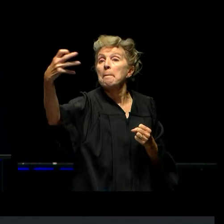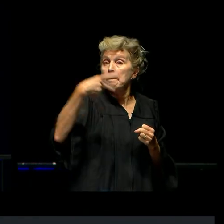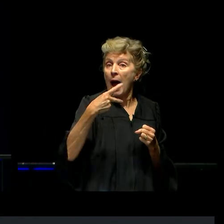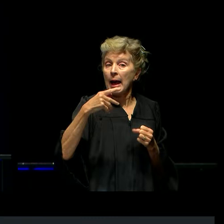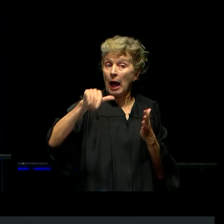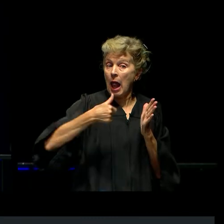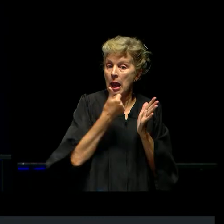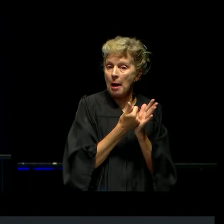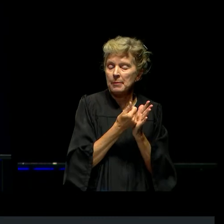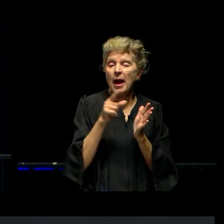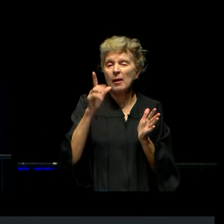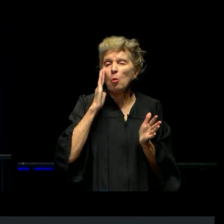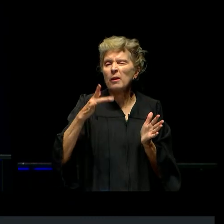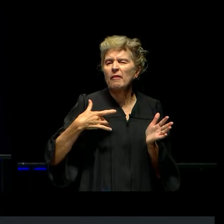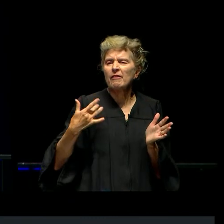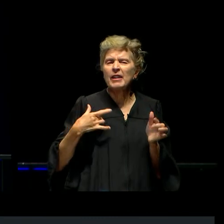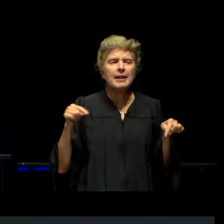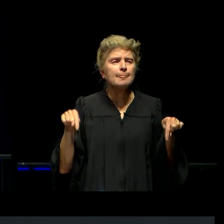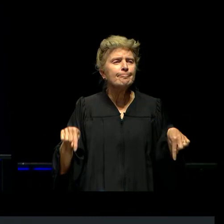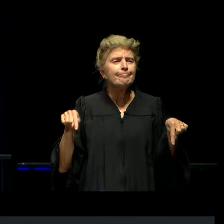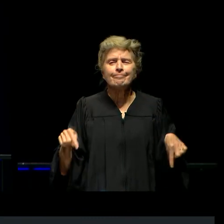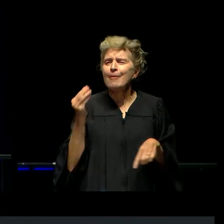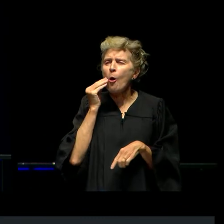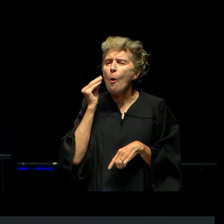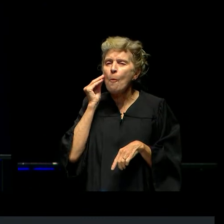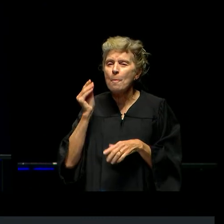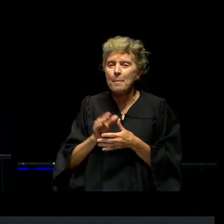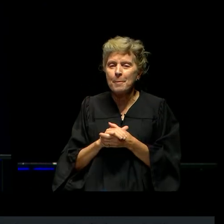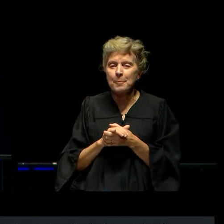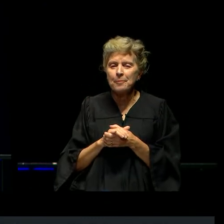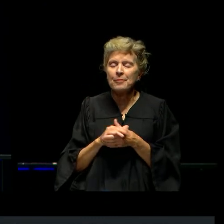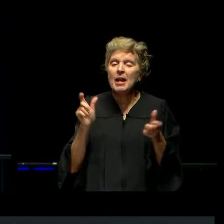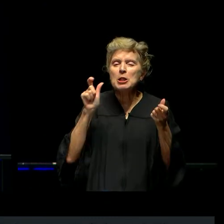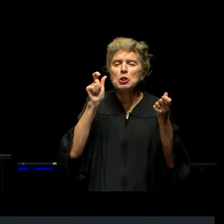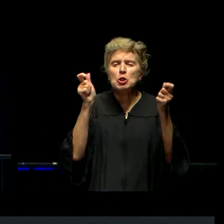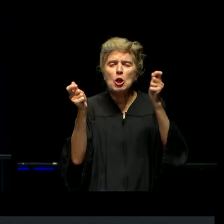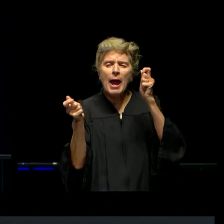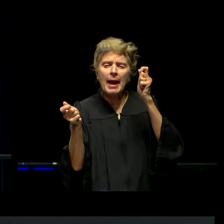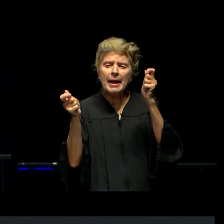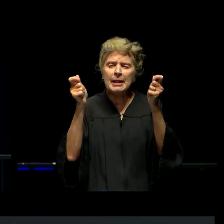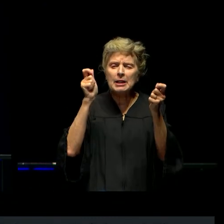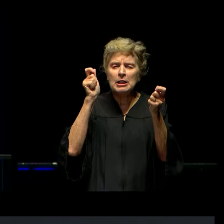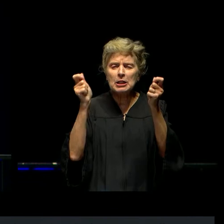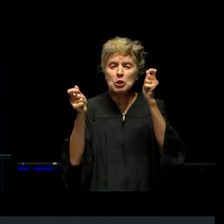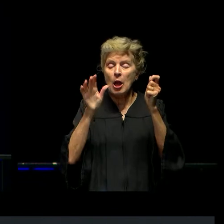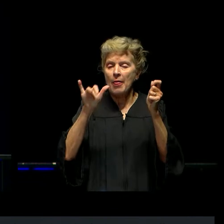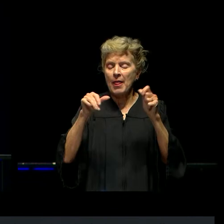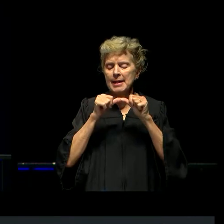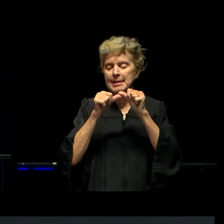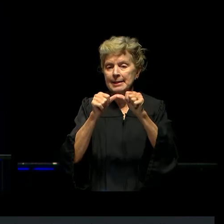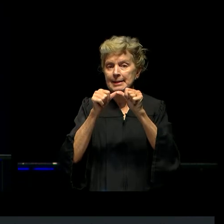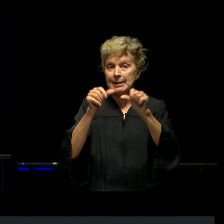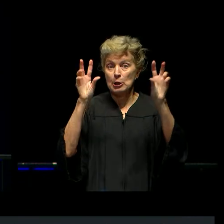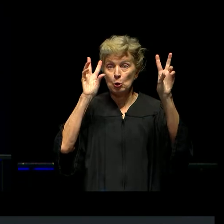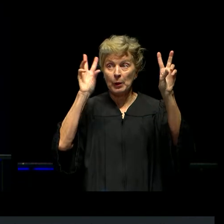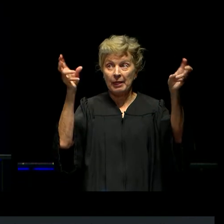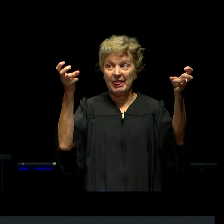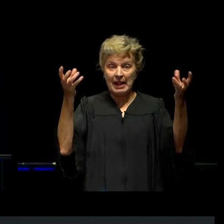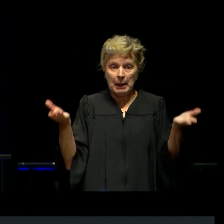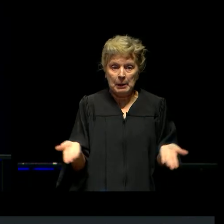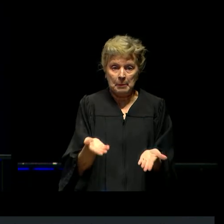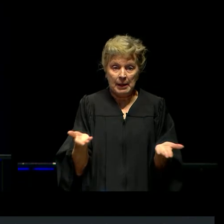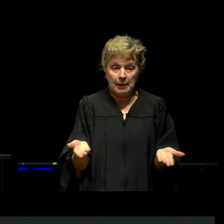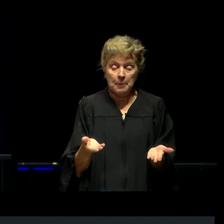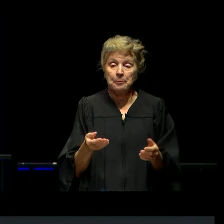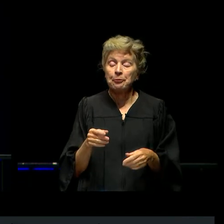feel right at home. Change is a continuing theme at our university, and